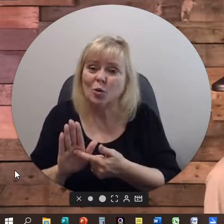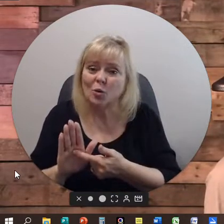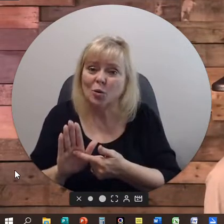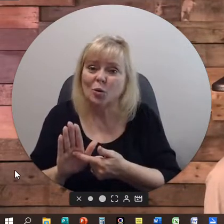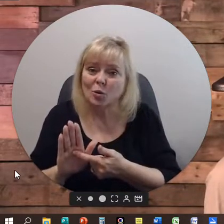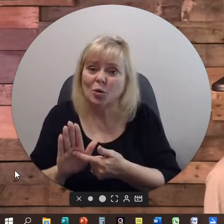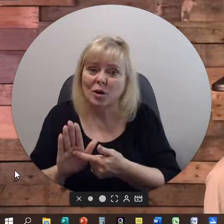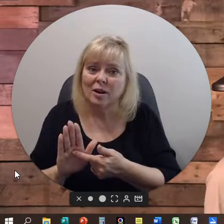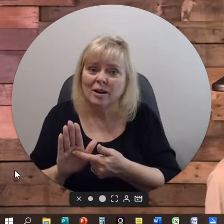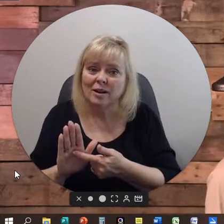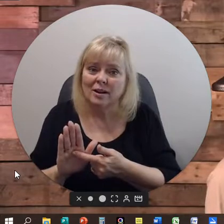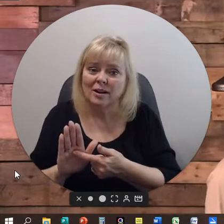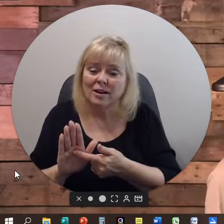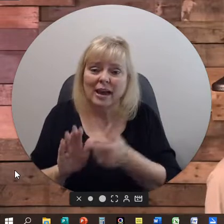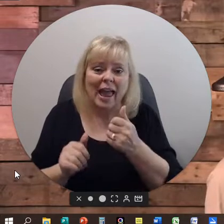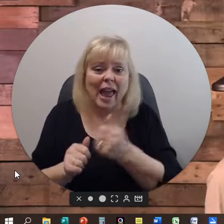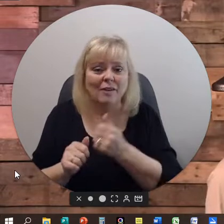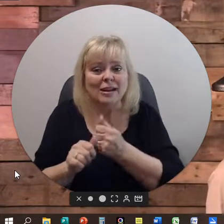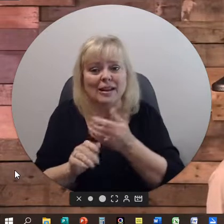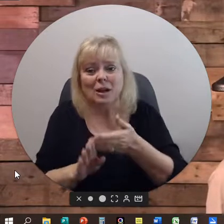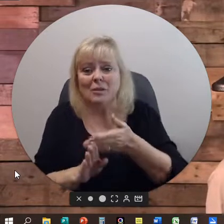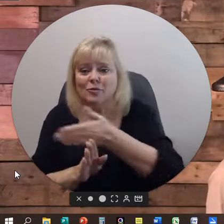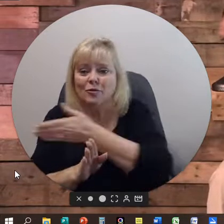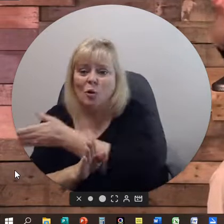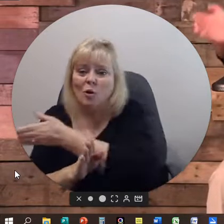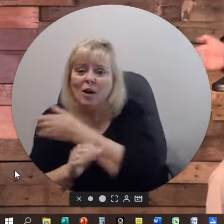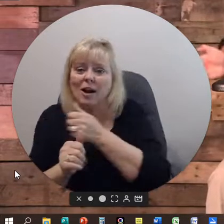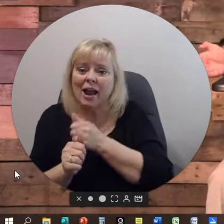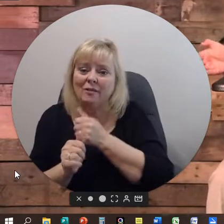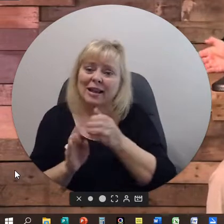everything before and everything after.